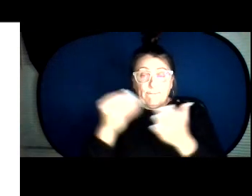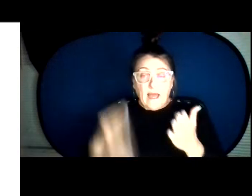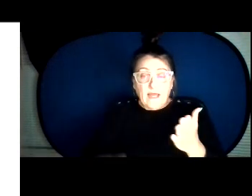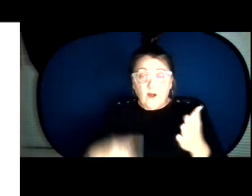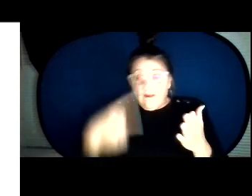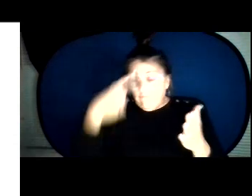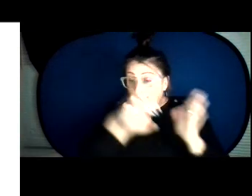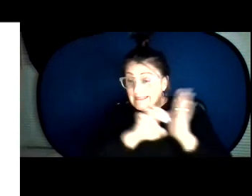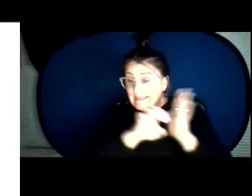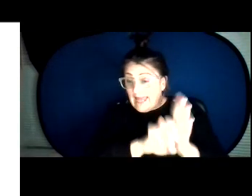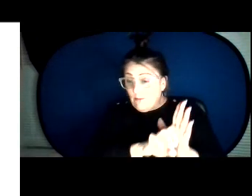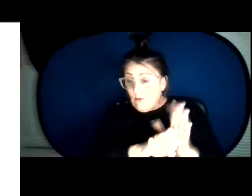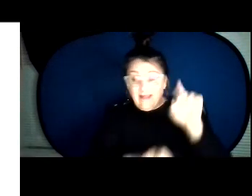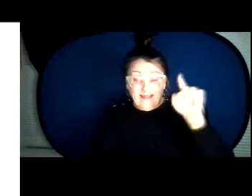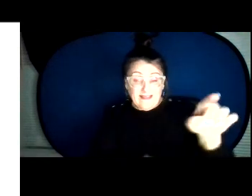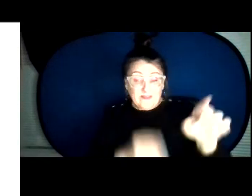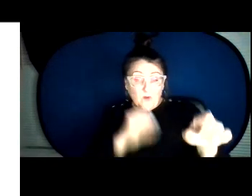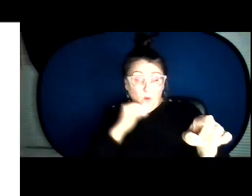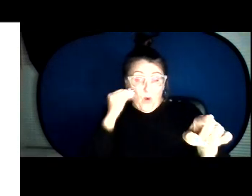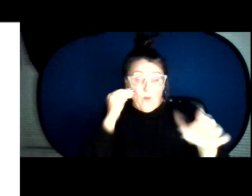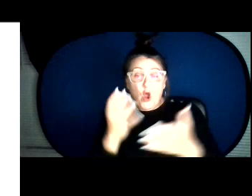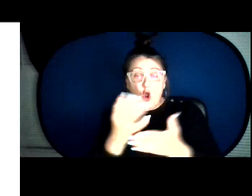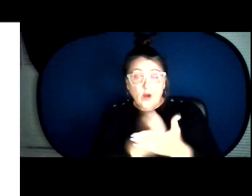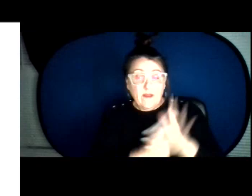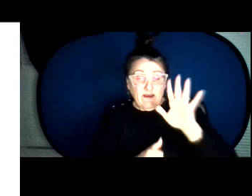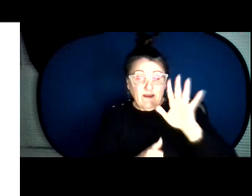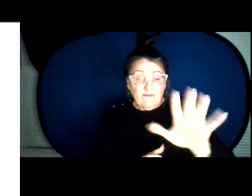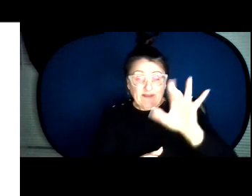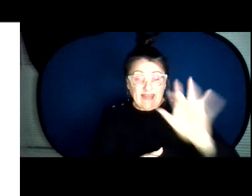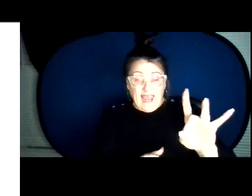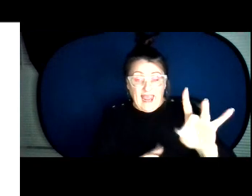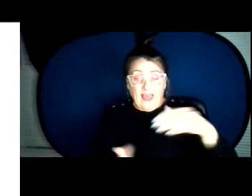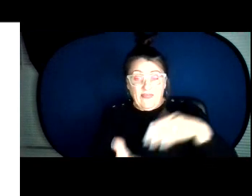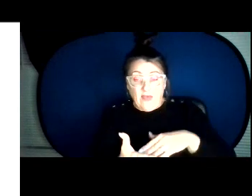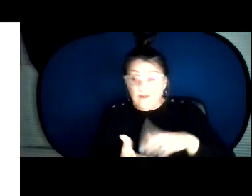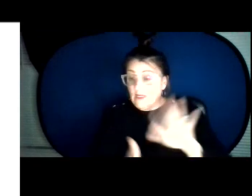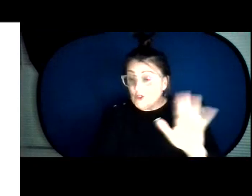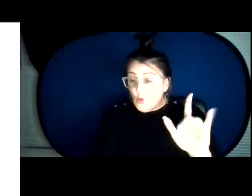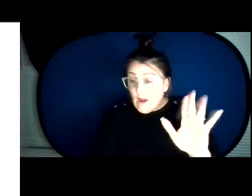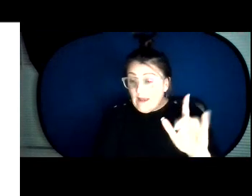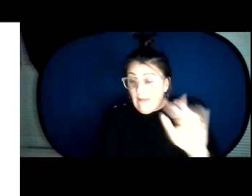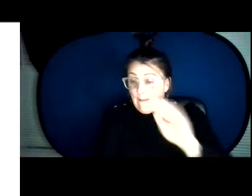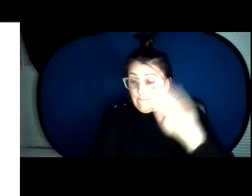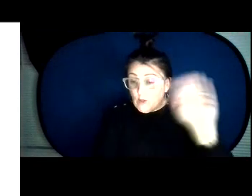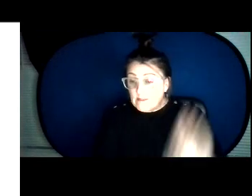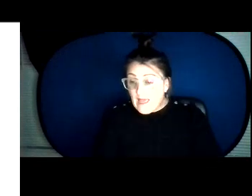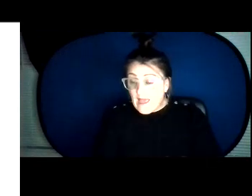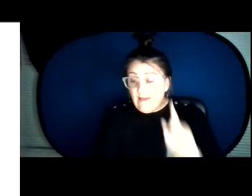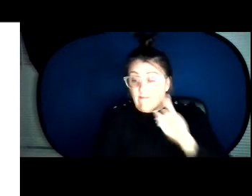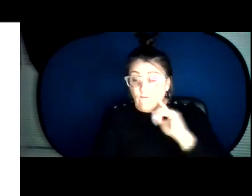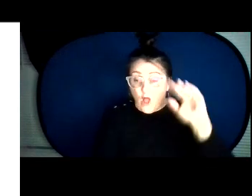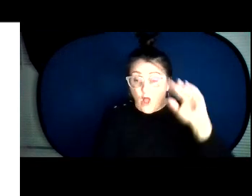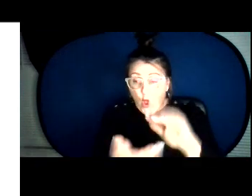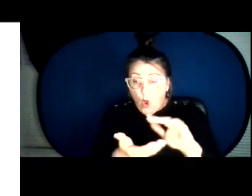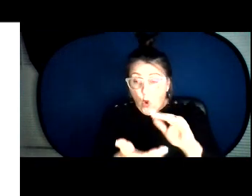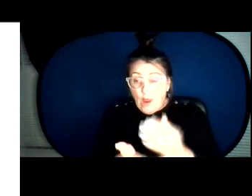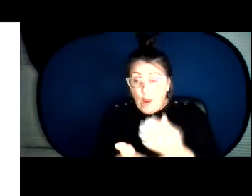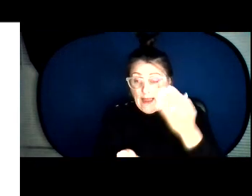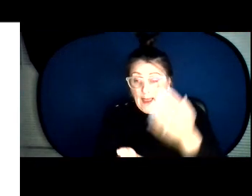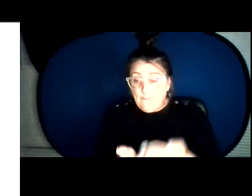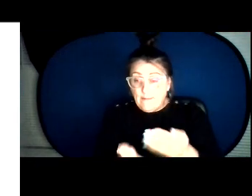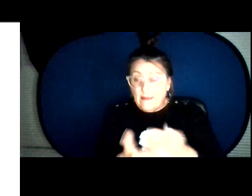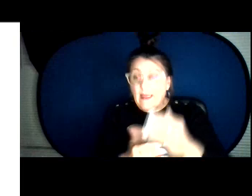this household earns $58,000 a year. Taking 25% of the household income for lower income households allows a